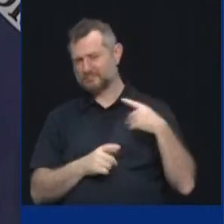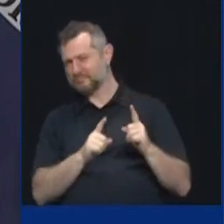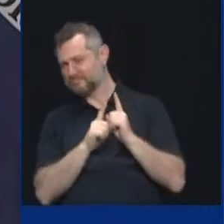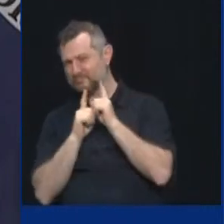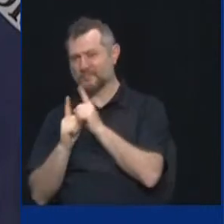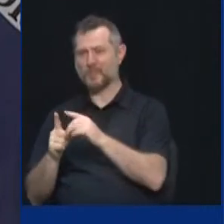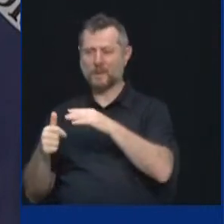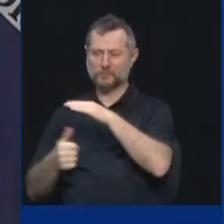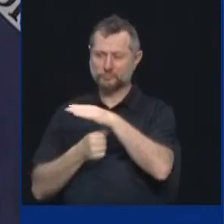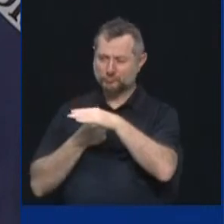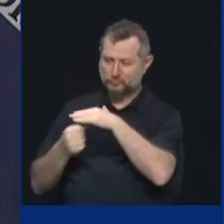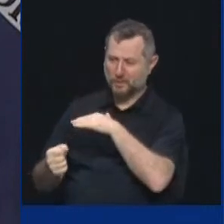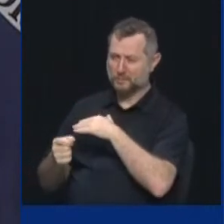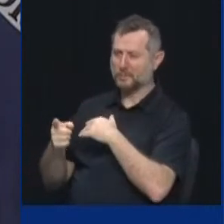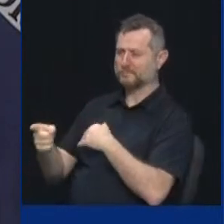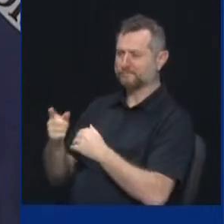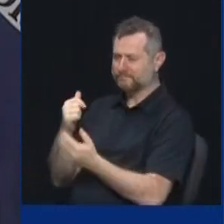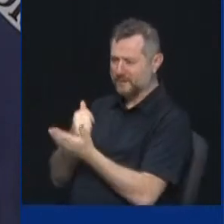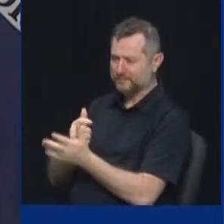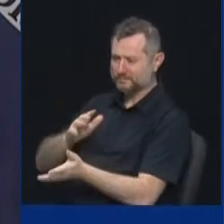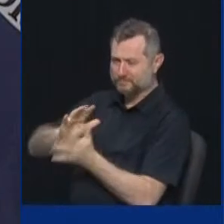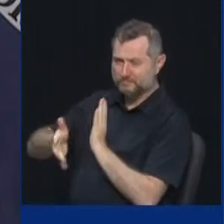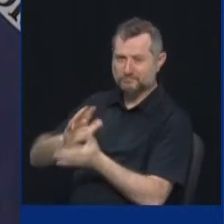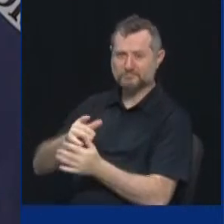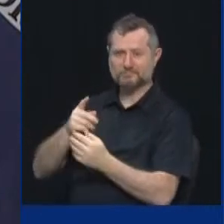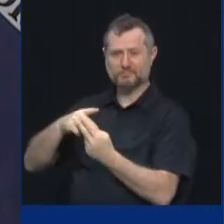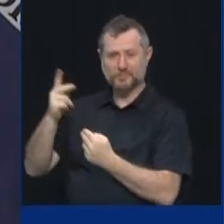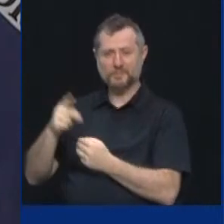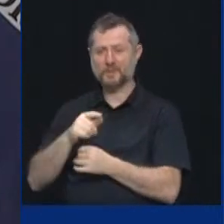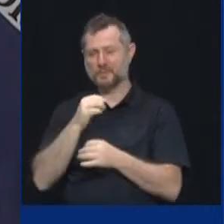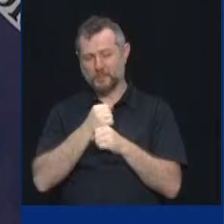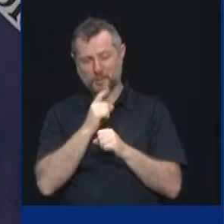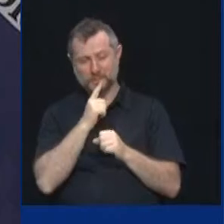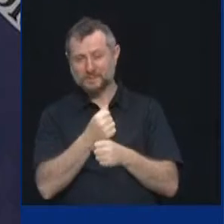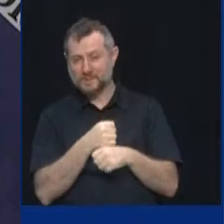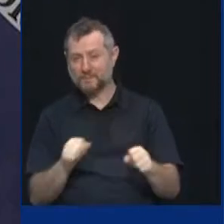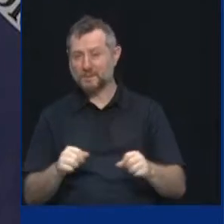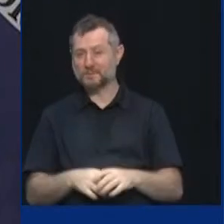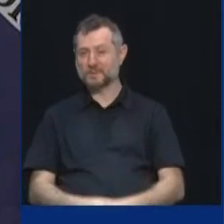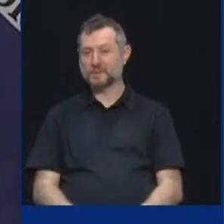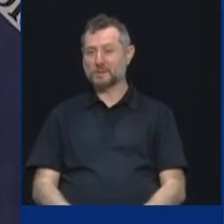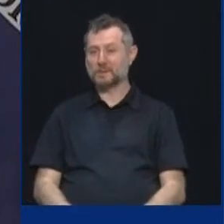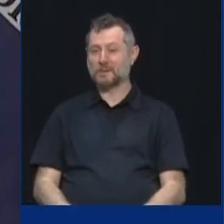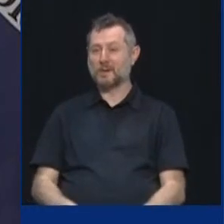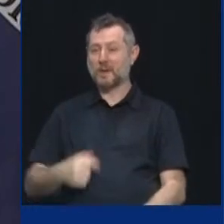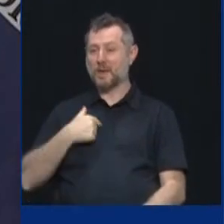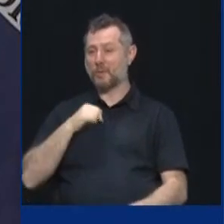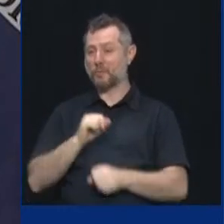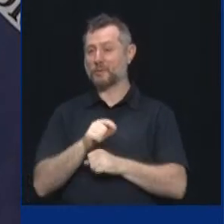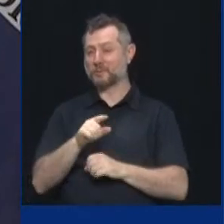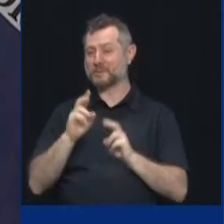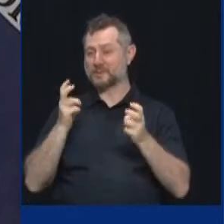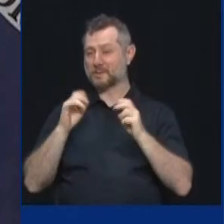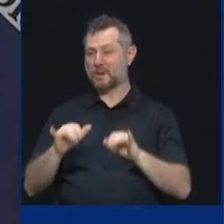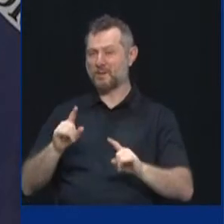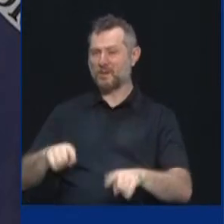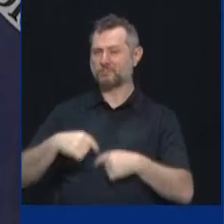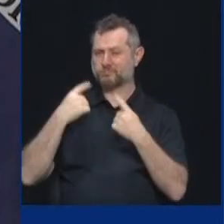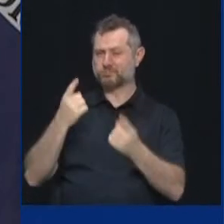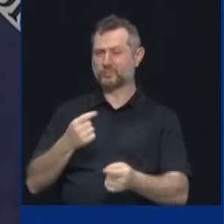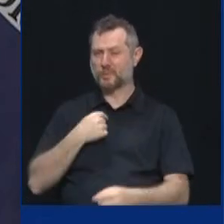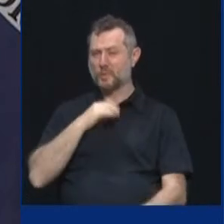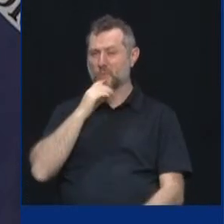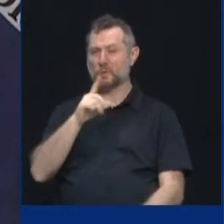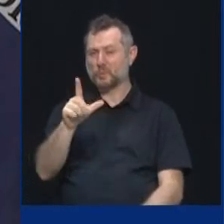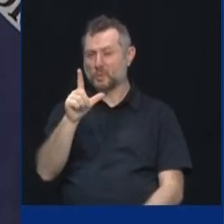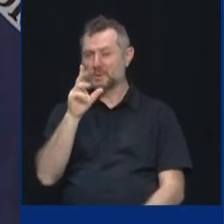you help, and a shelter that is safe. You know what the homeless say to me all the time? And I've been working on this, as you know, since I was